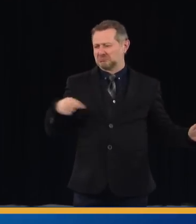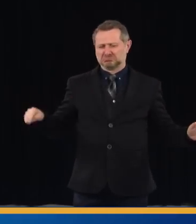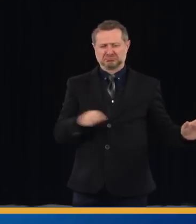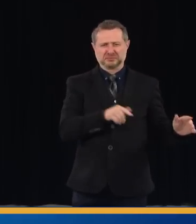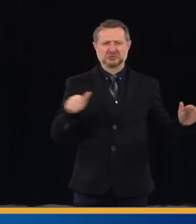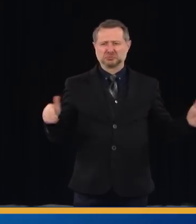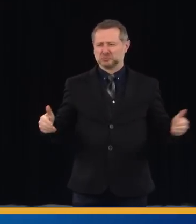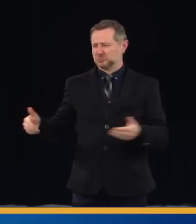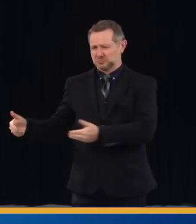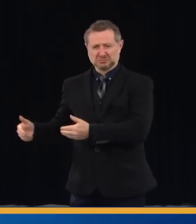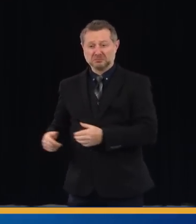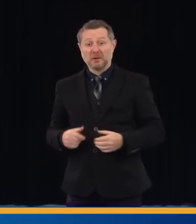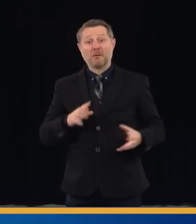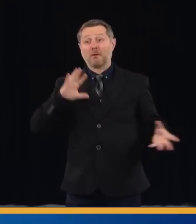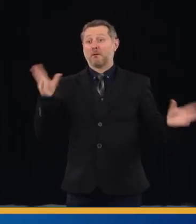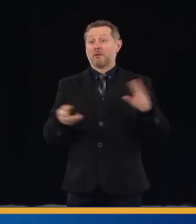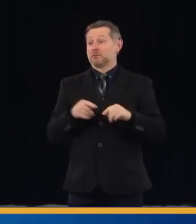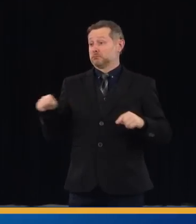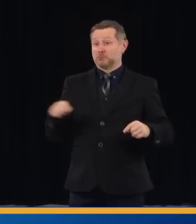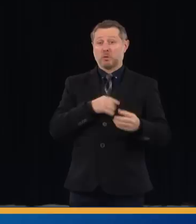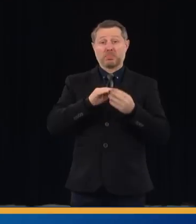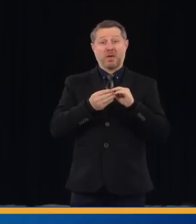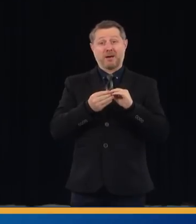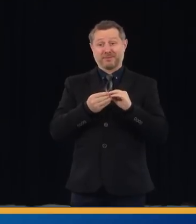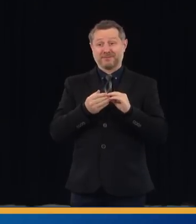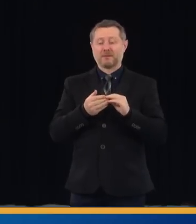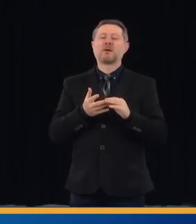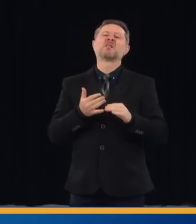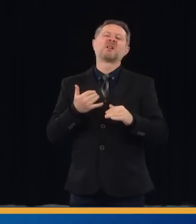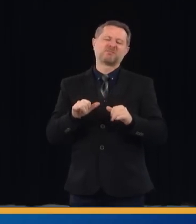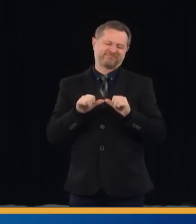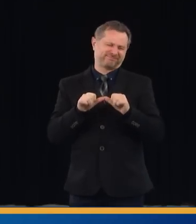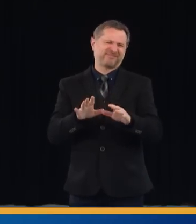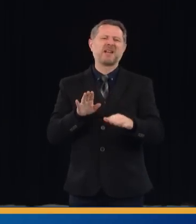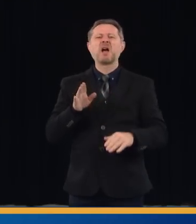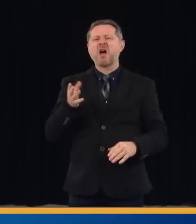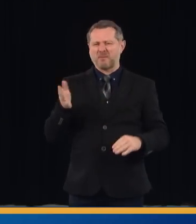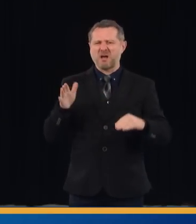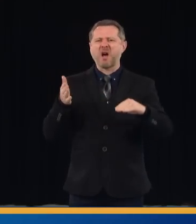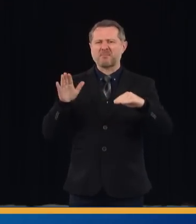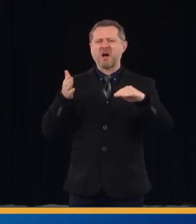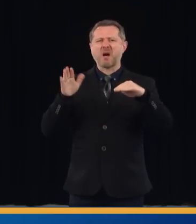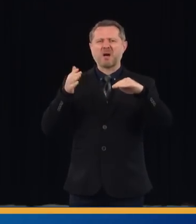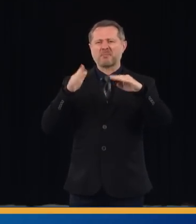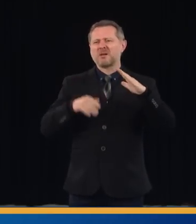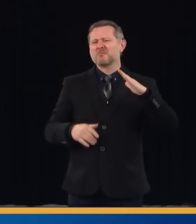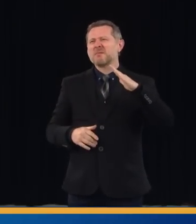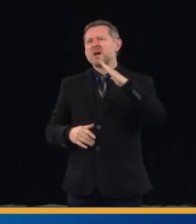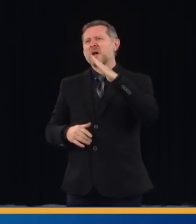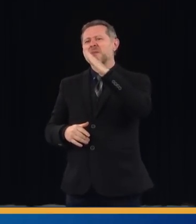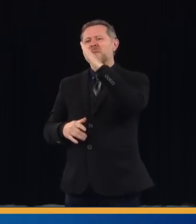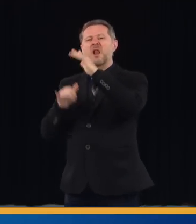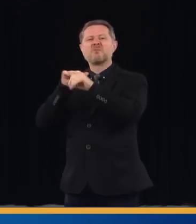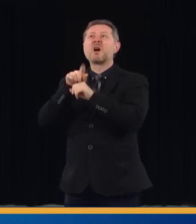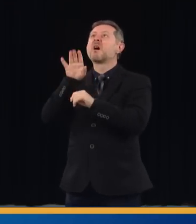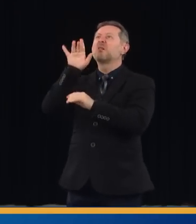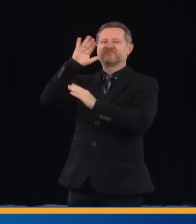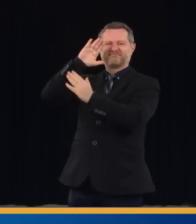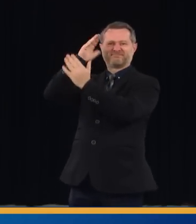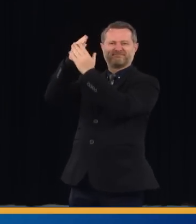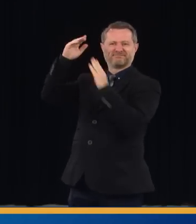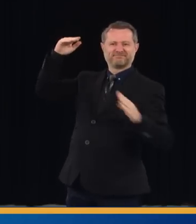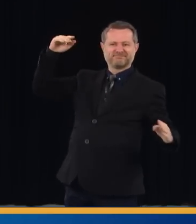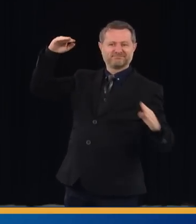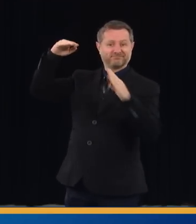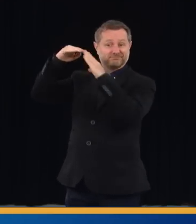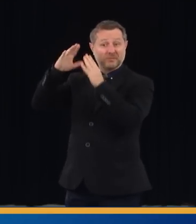Overall, the numbers continue to go up. We're still on our way up the mountain. The number of testing has increased. I'm